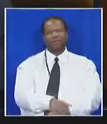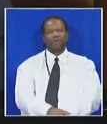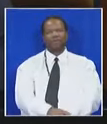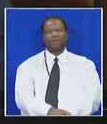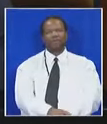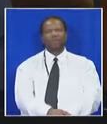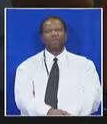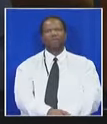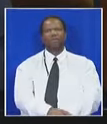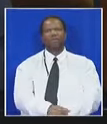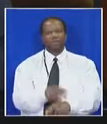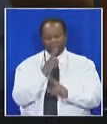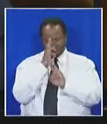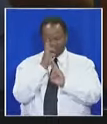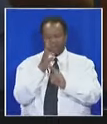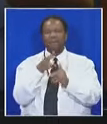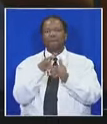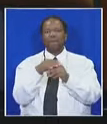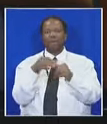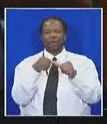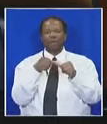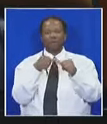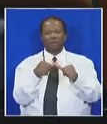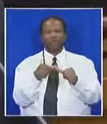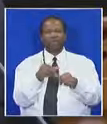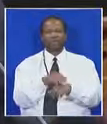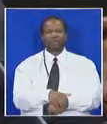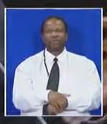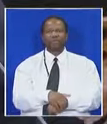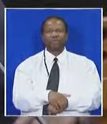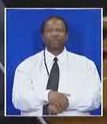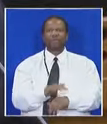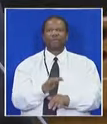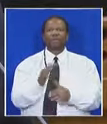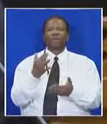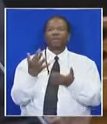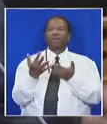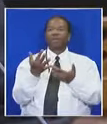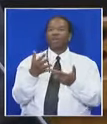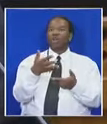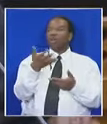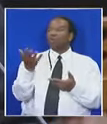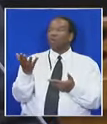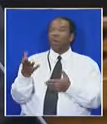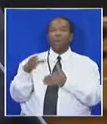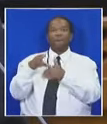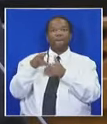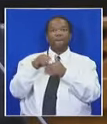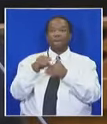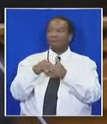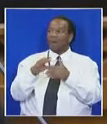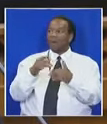Honourable Member can proceed. If I was to help, no member of this house has been called a